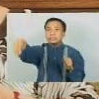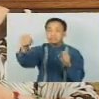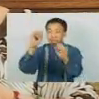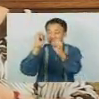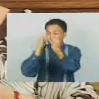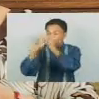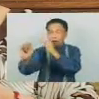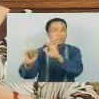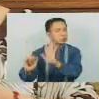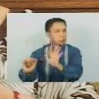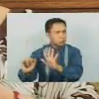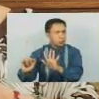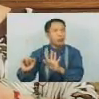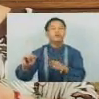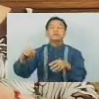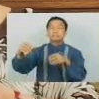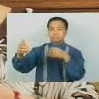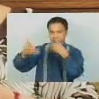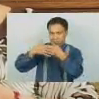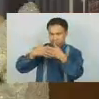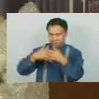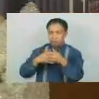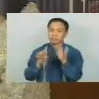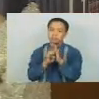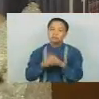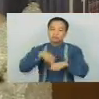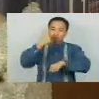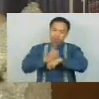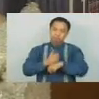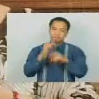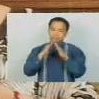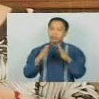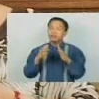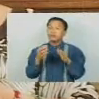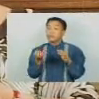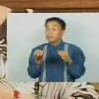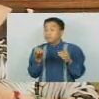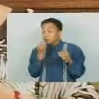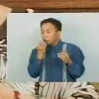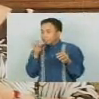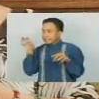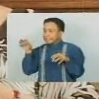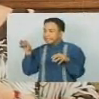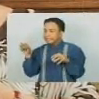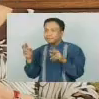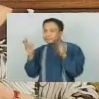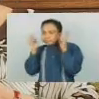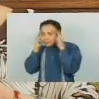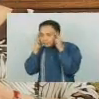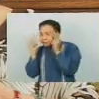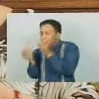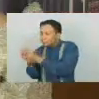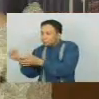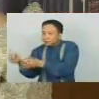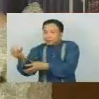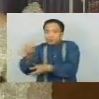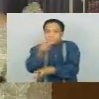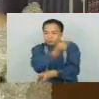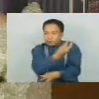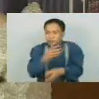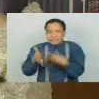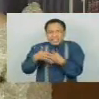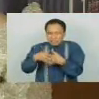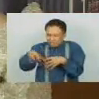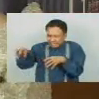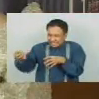it right beside our us. Backyards So or when we look for food, walk. we look around Yes. us. Hindi malayo ang tingin. Kaya Malapit dapat lang. walang